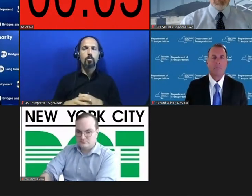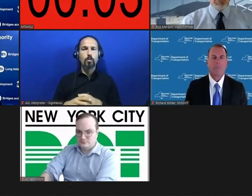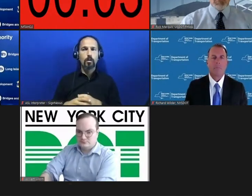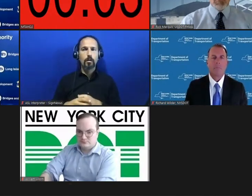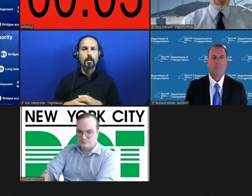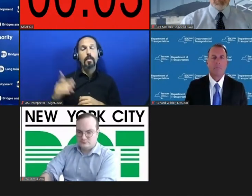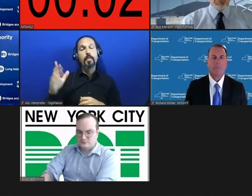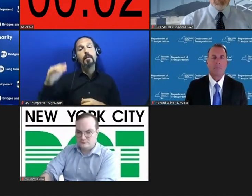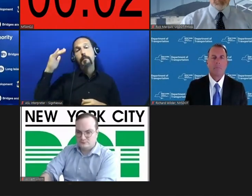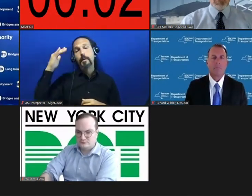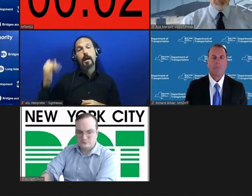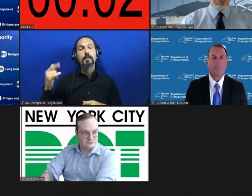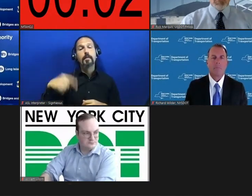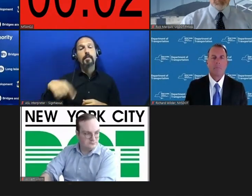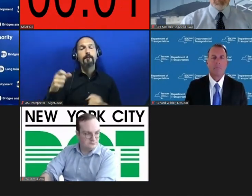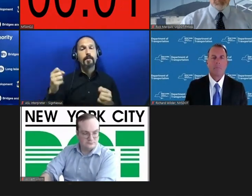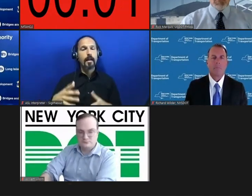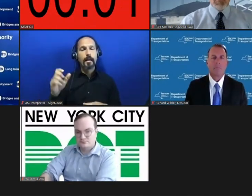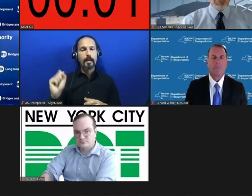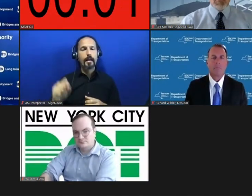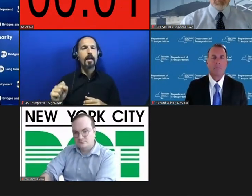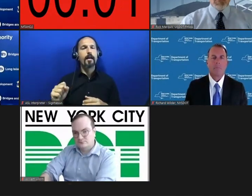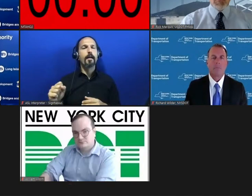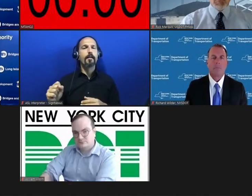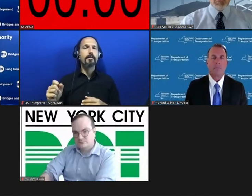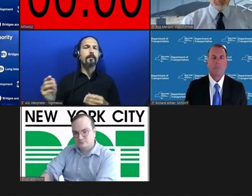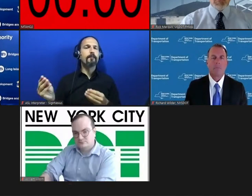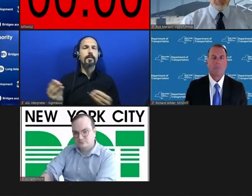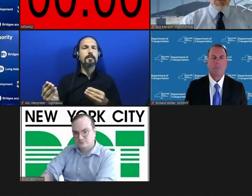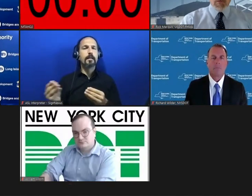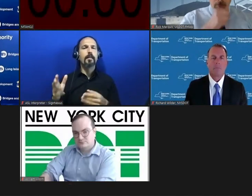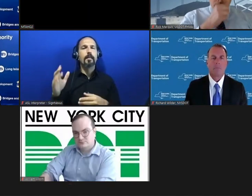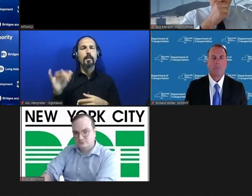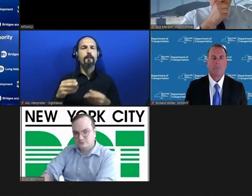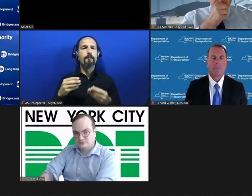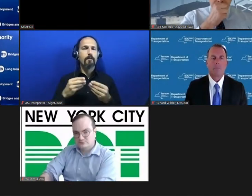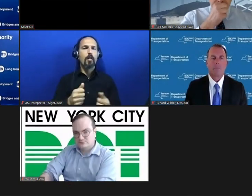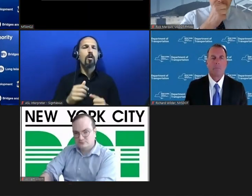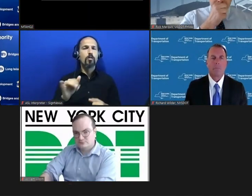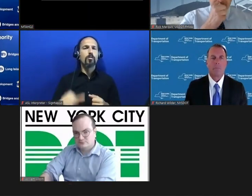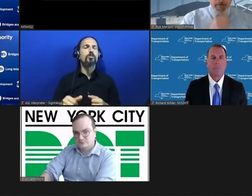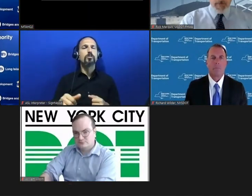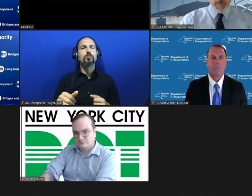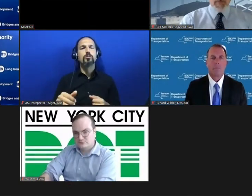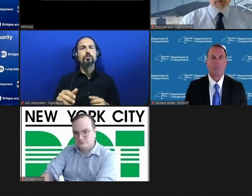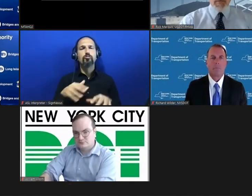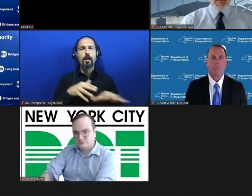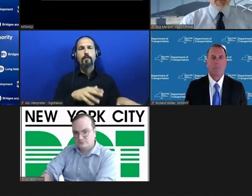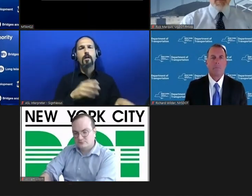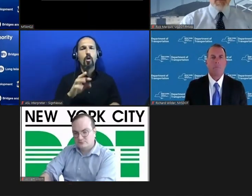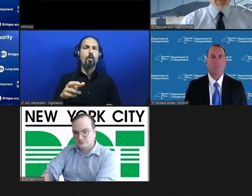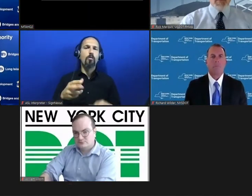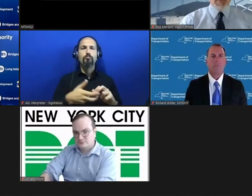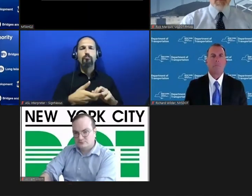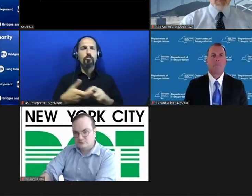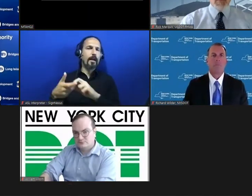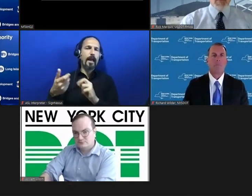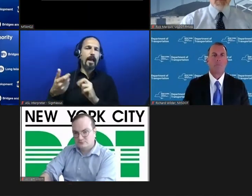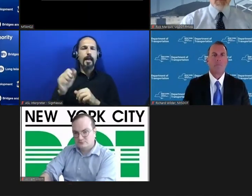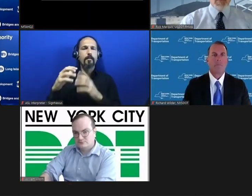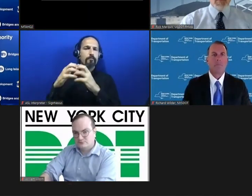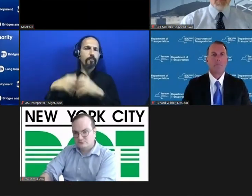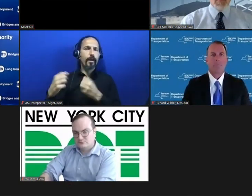because they've those Vehicles can facilitate flow of traffic but aiding or removing disabled Vehicles so thank you for the opportunity to